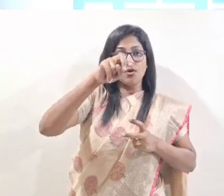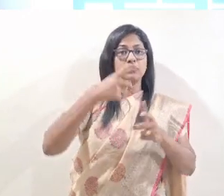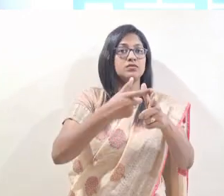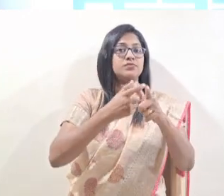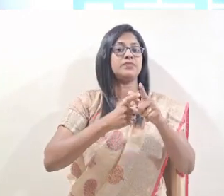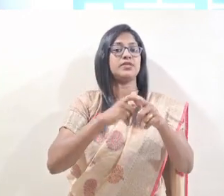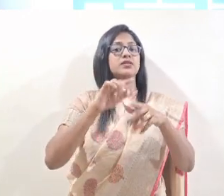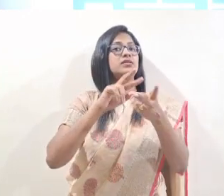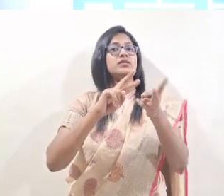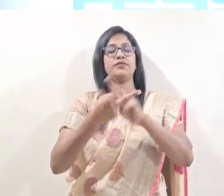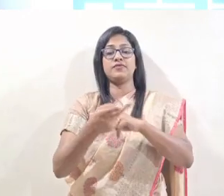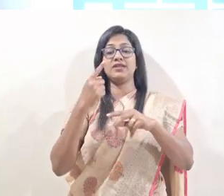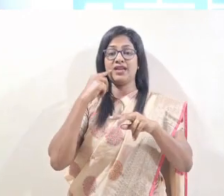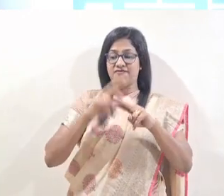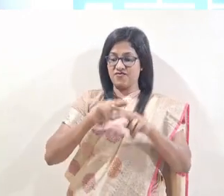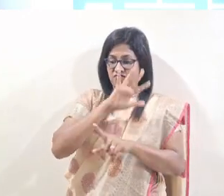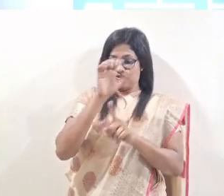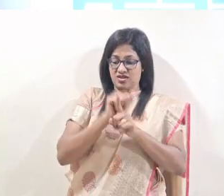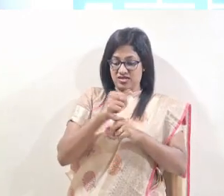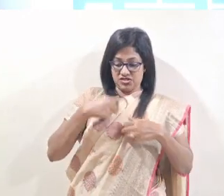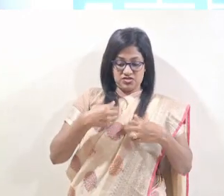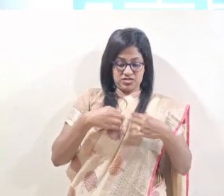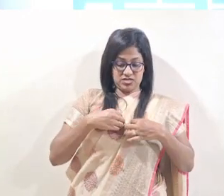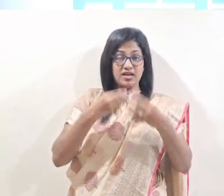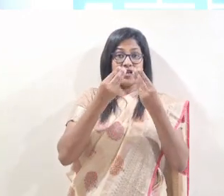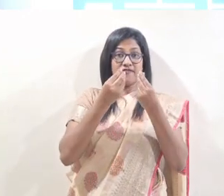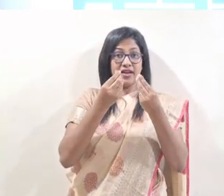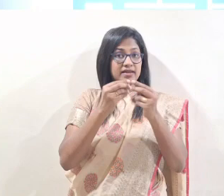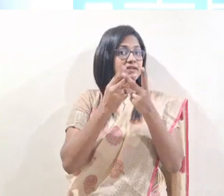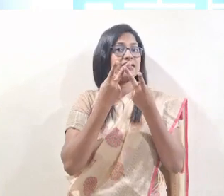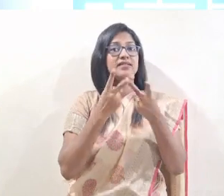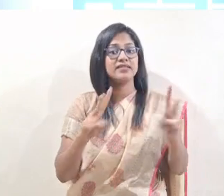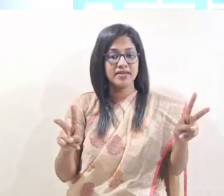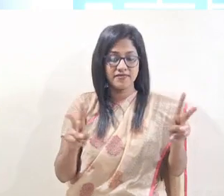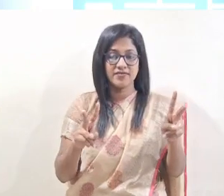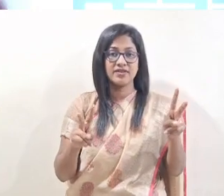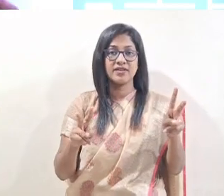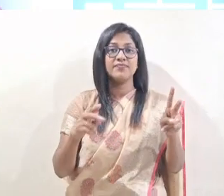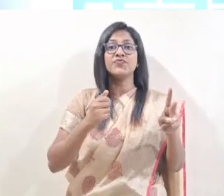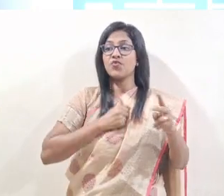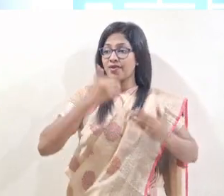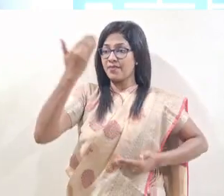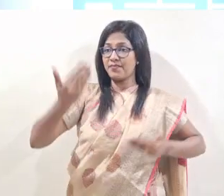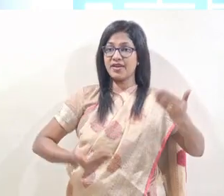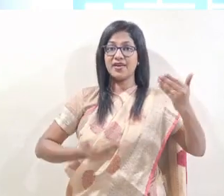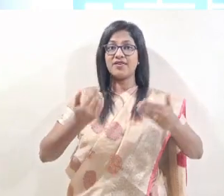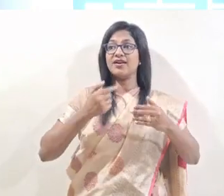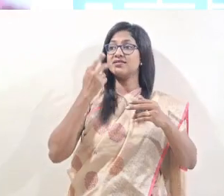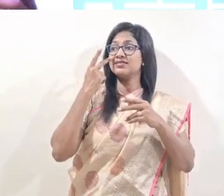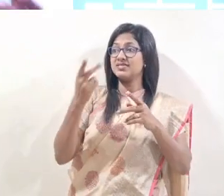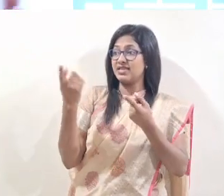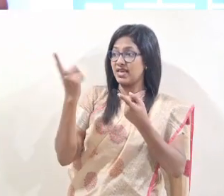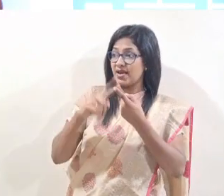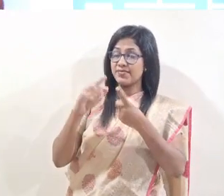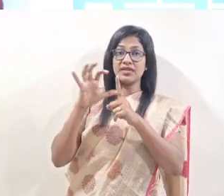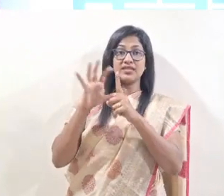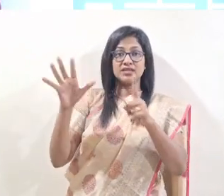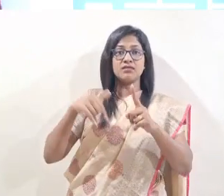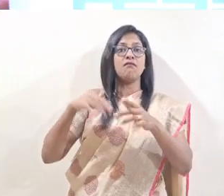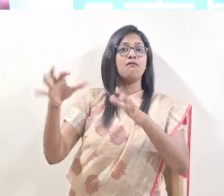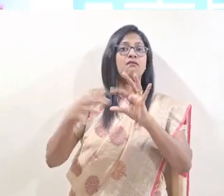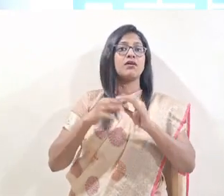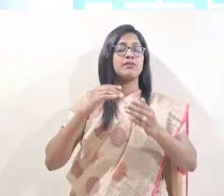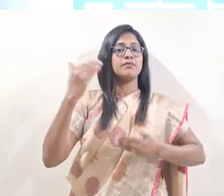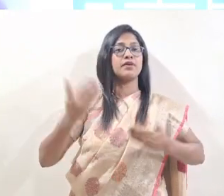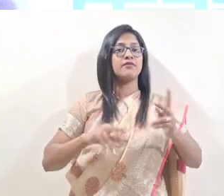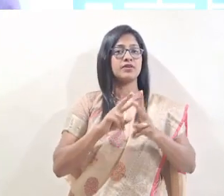speeds. The way our cultural fabric is a bit different. So that will change our behavior when we see a risk.